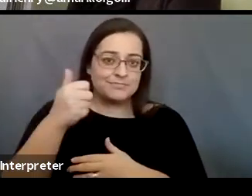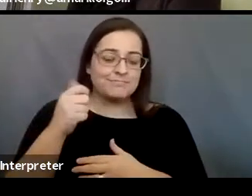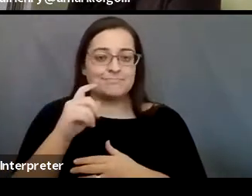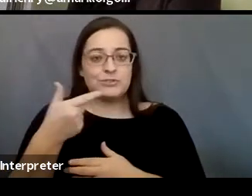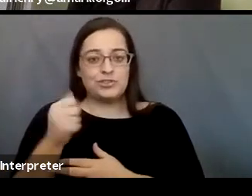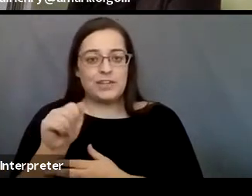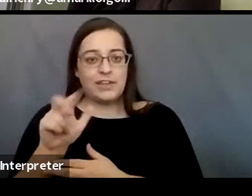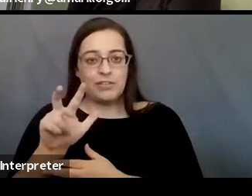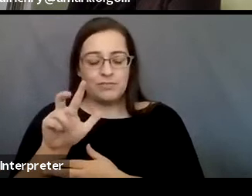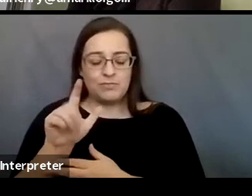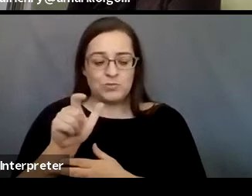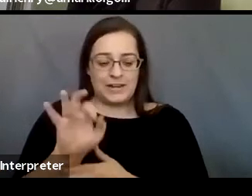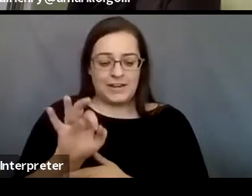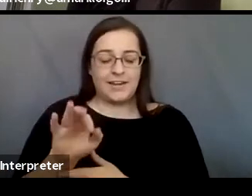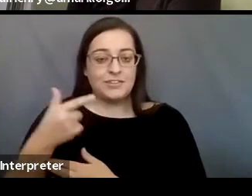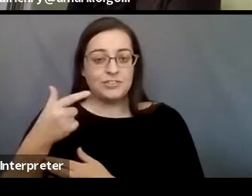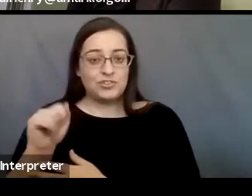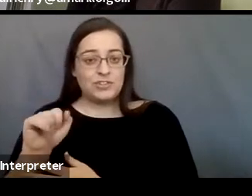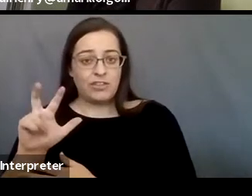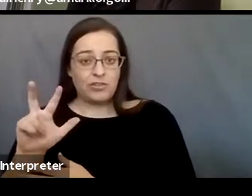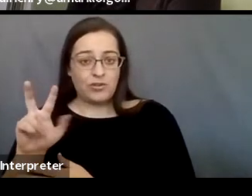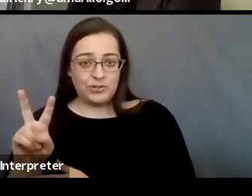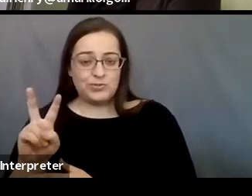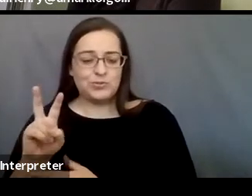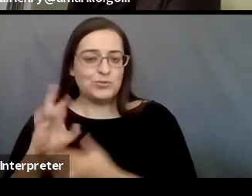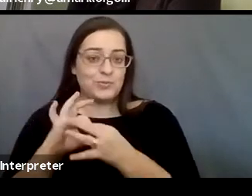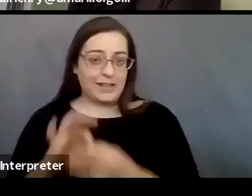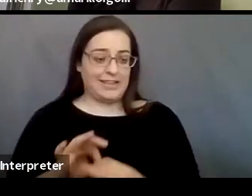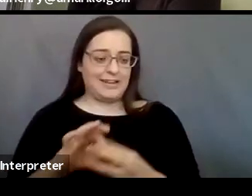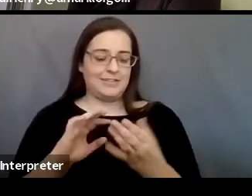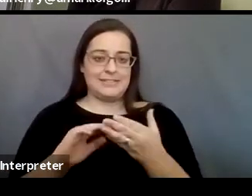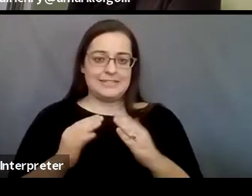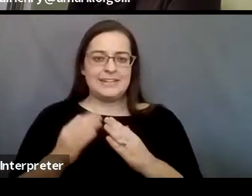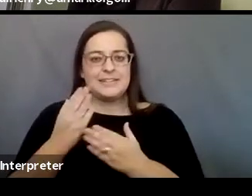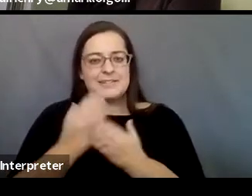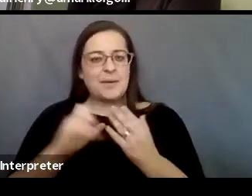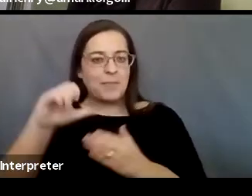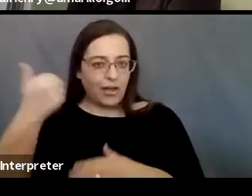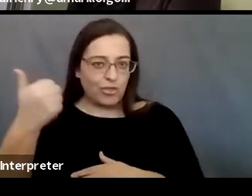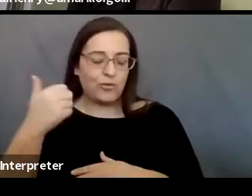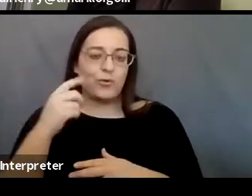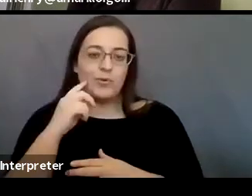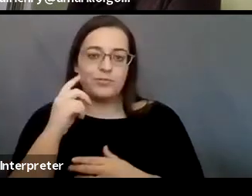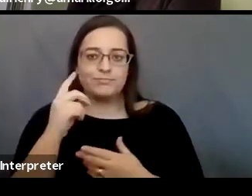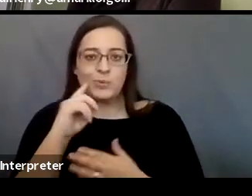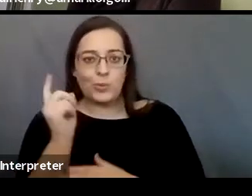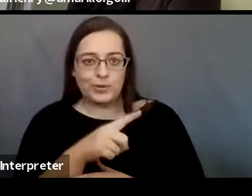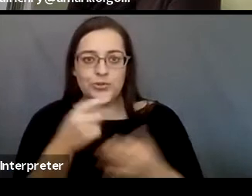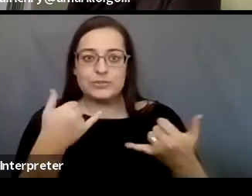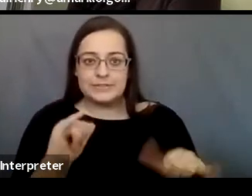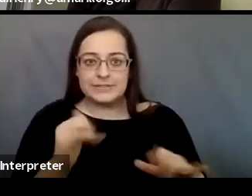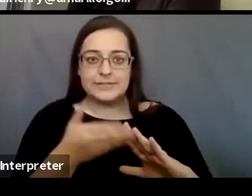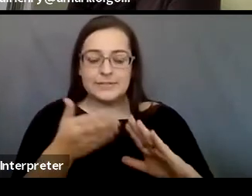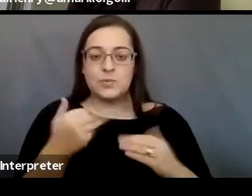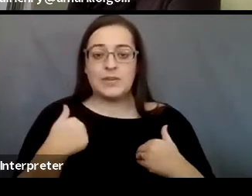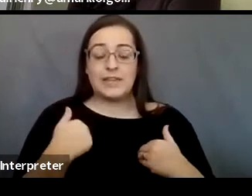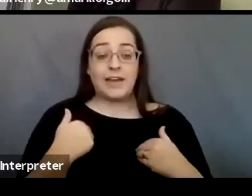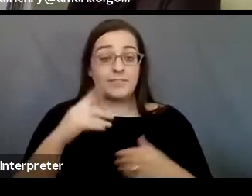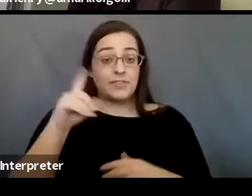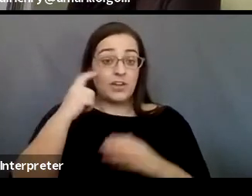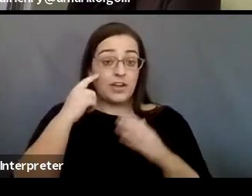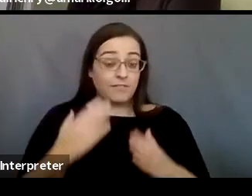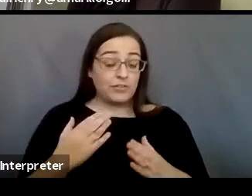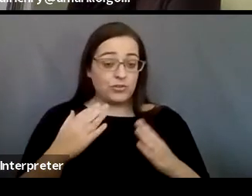32 specifically, most specifically with regard to the city. There are others that are still in effect as well. In addition to that, we've got the governor's checklists